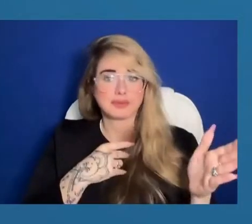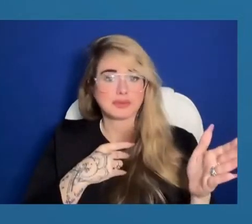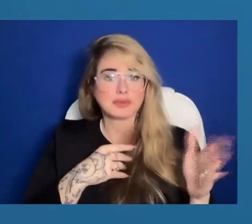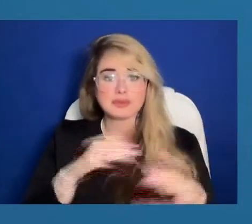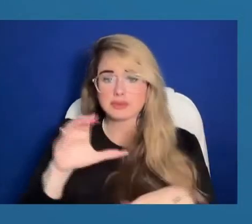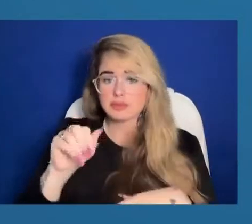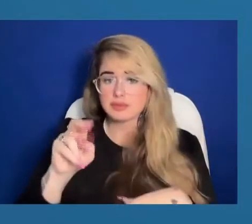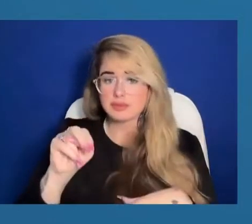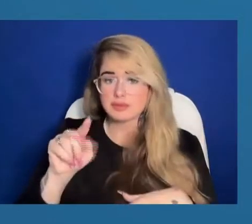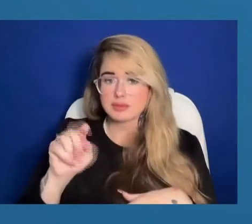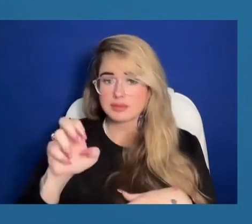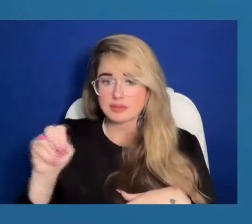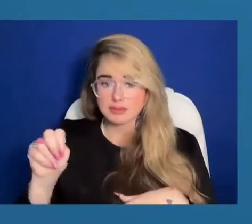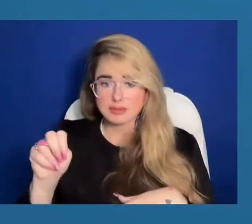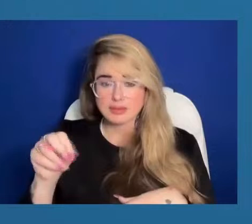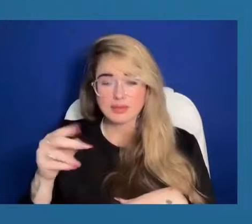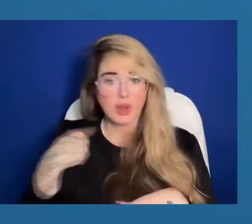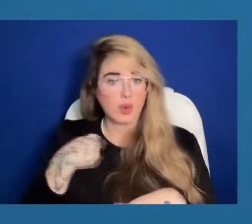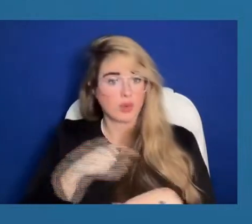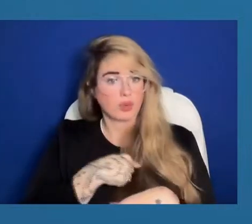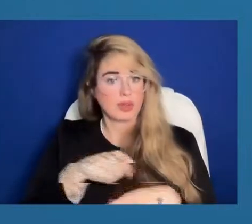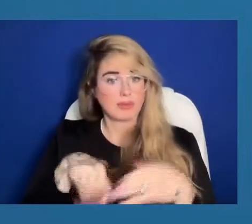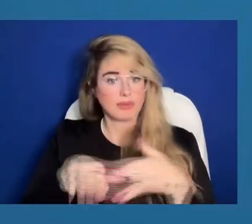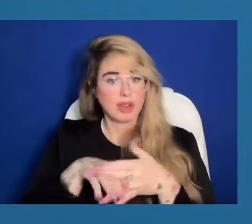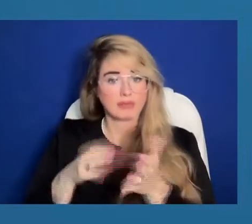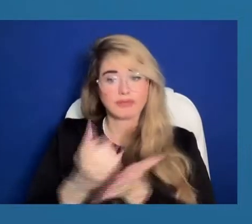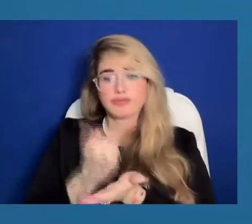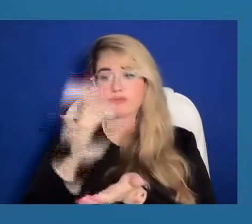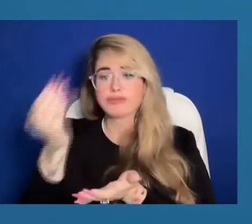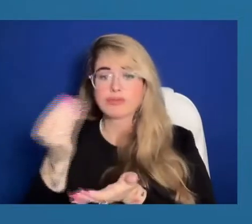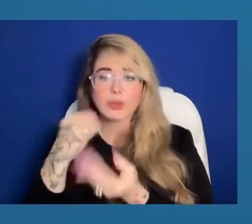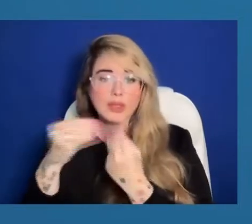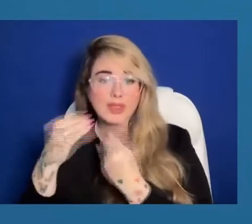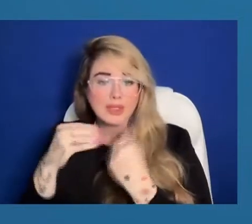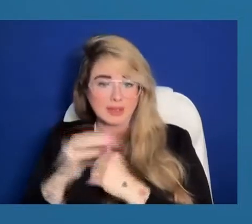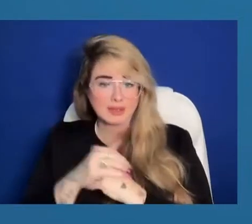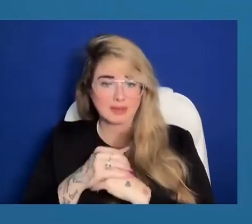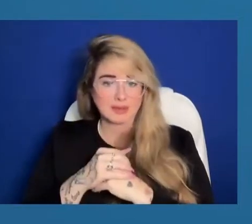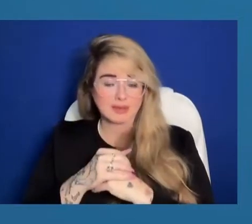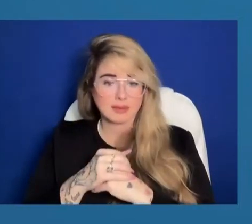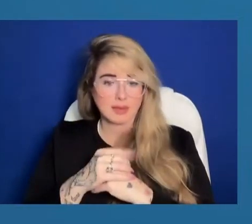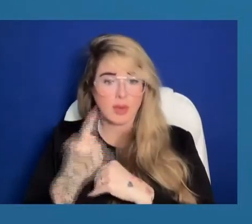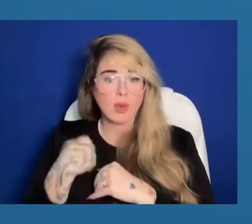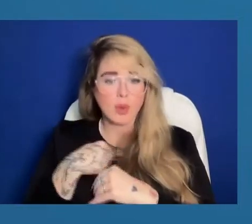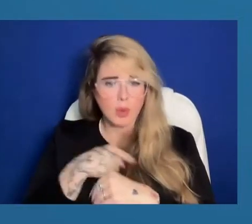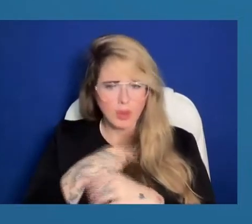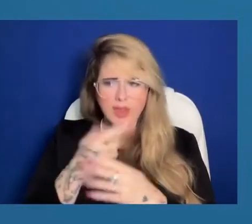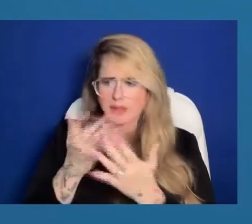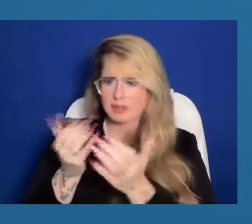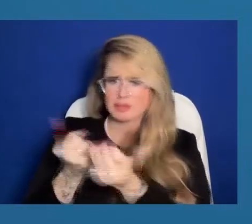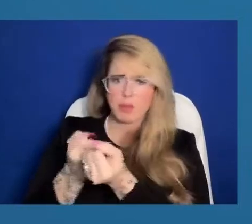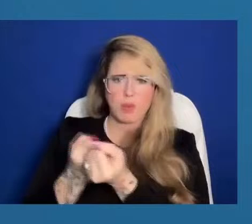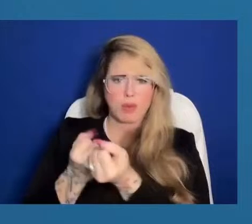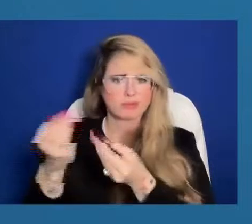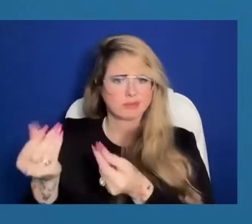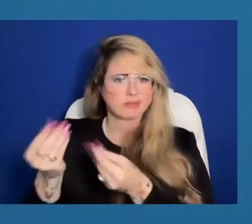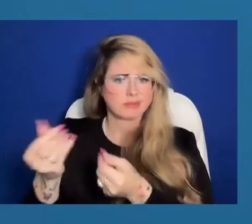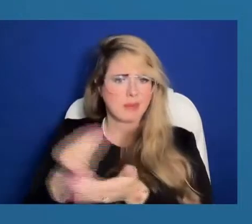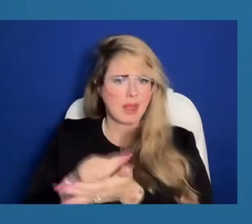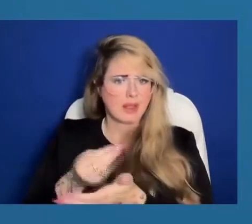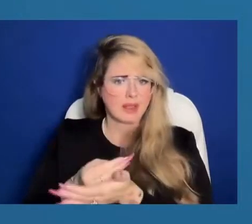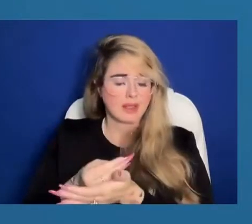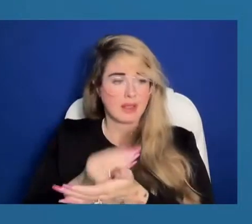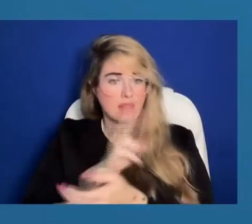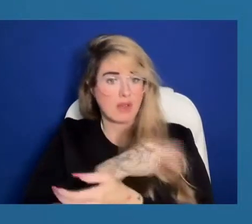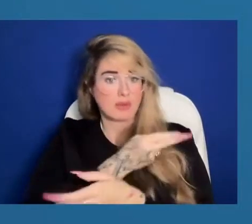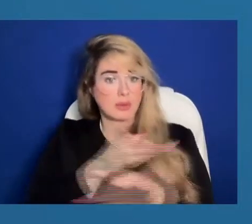canteen. When we go on our break, we go over there to eat. We go over there to patronize them. When this hospital closes, they're going to lose their